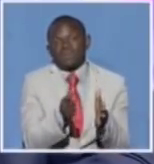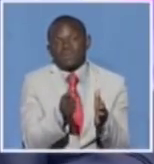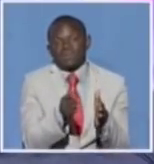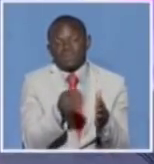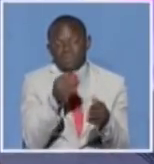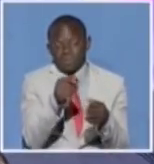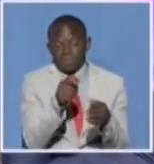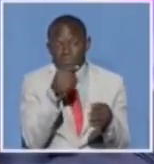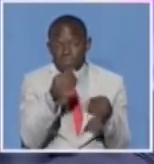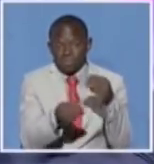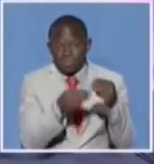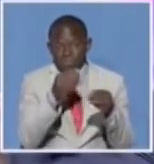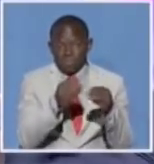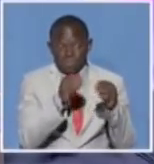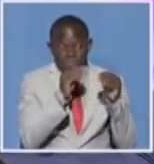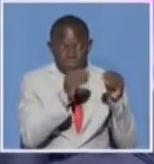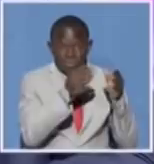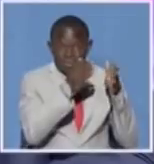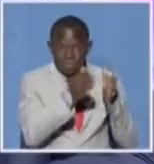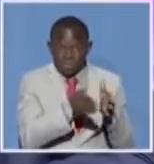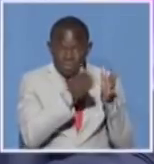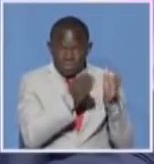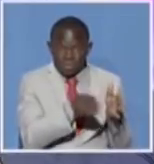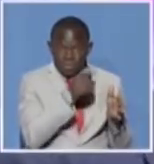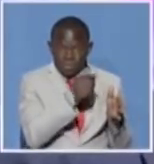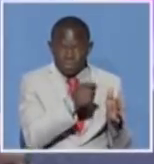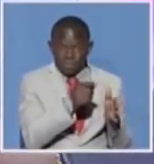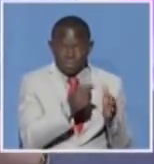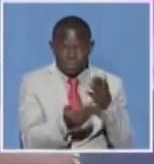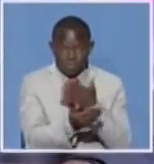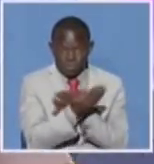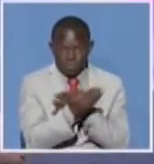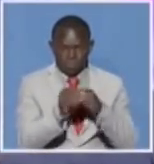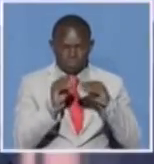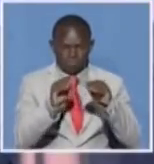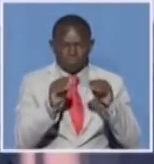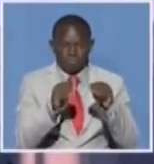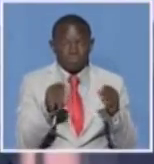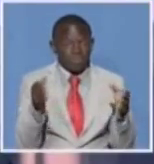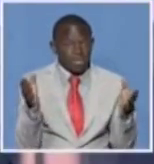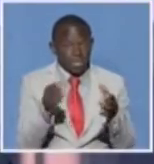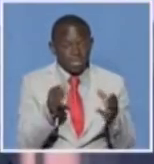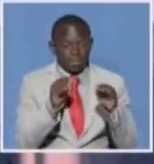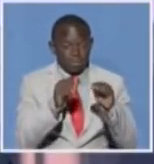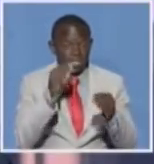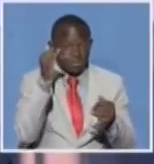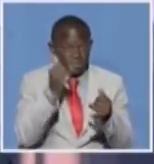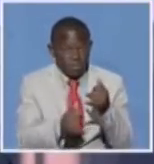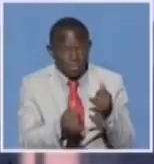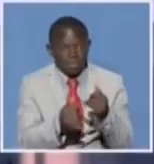of mastering the materials that they were exposed to in the regular or normal schooling, as it